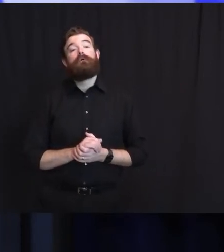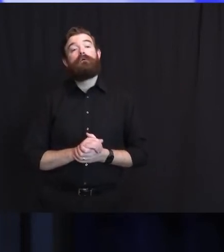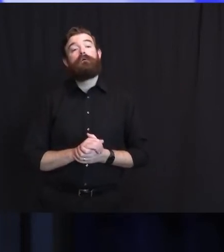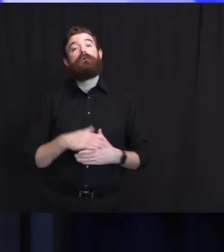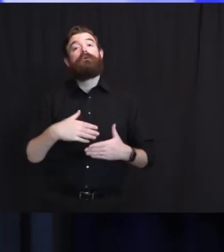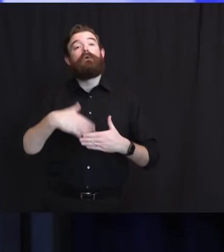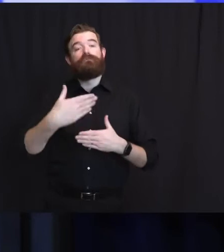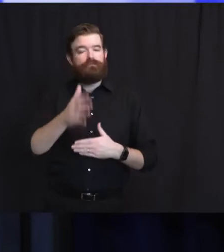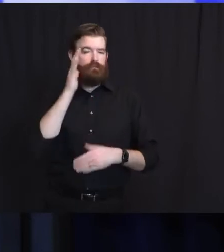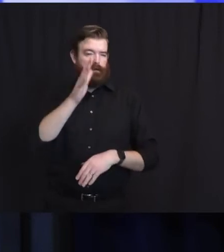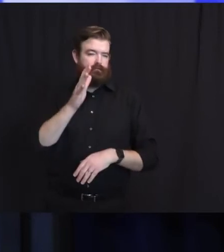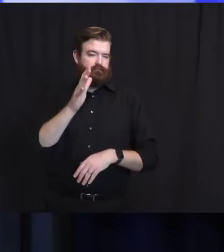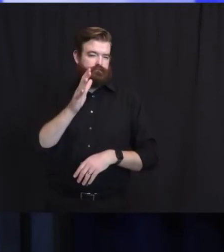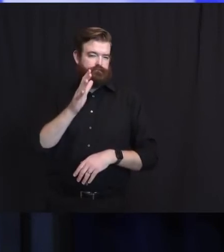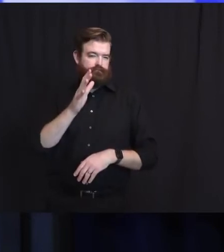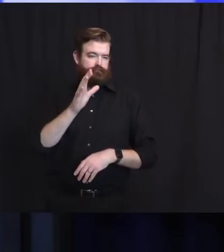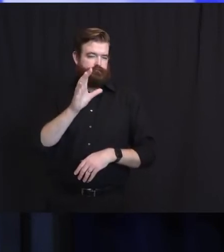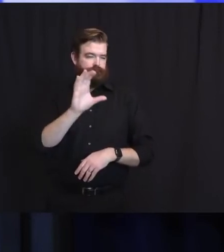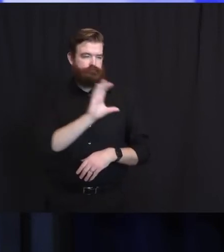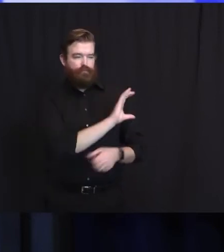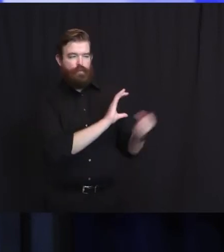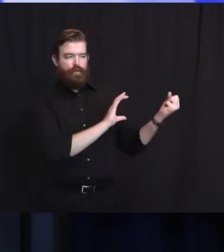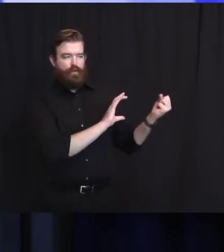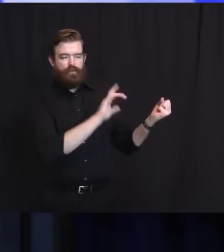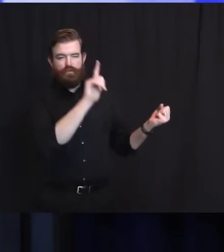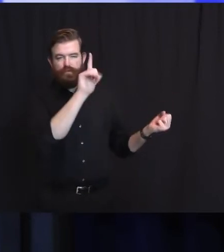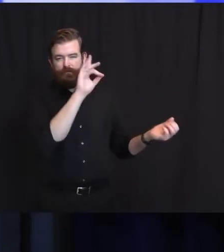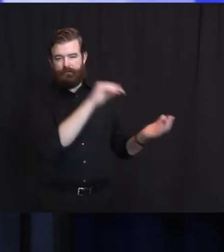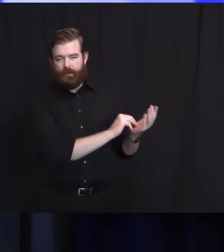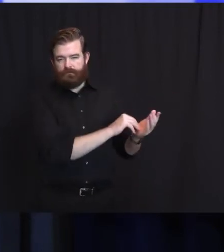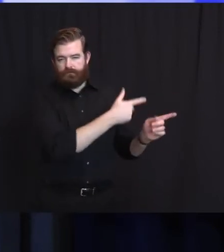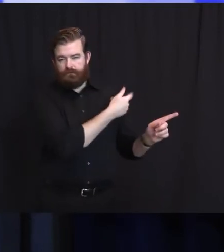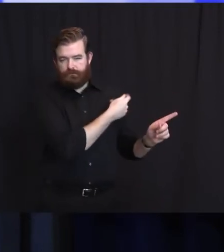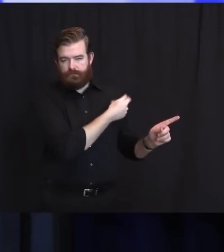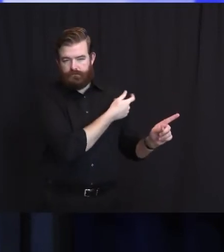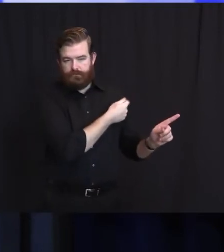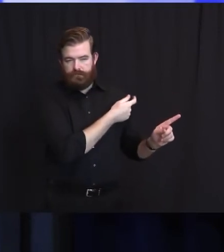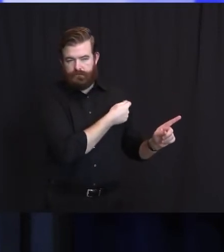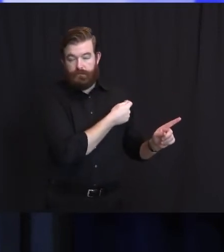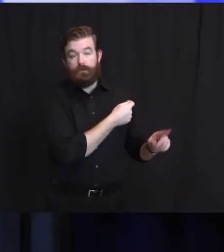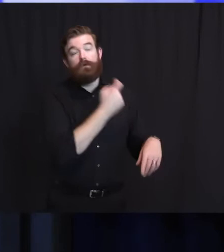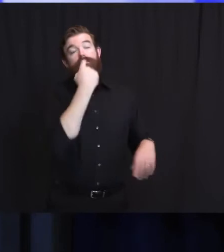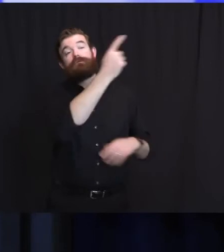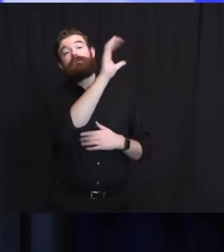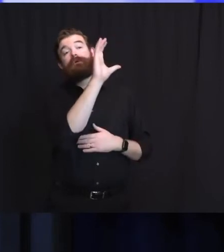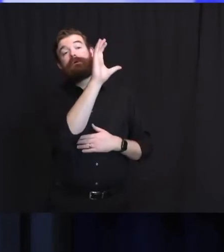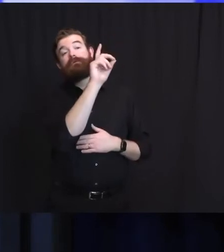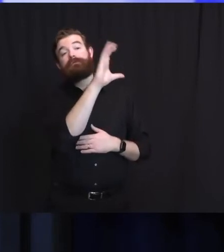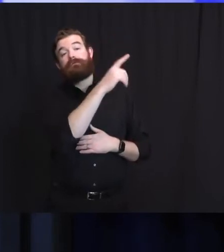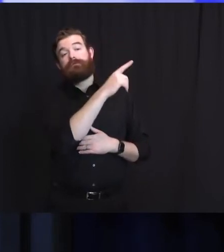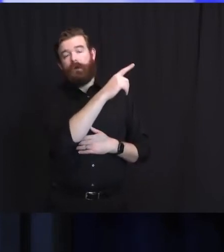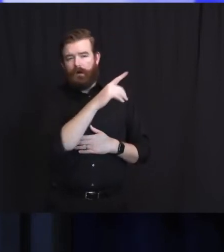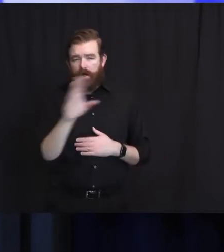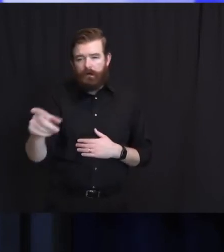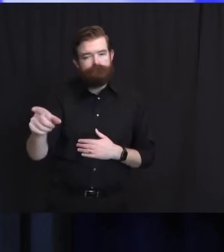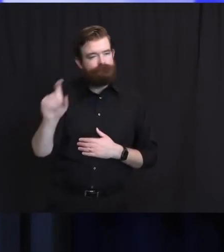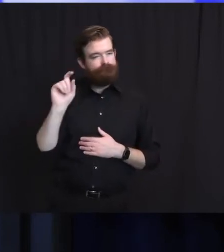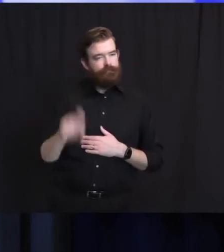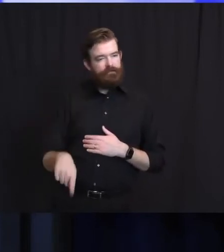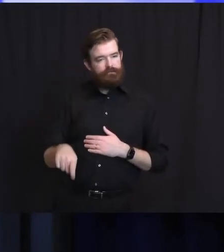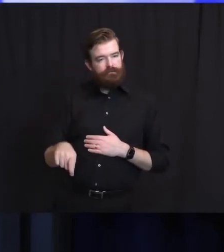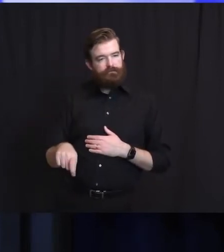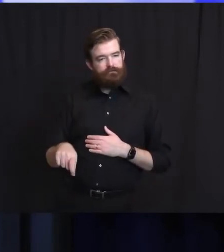Pfizer allocations, the CDC changed the requirements from the 50% needed in reserve to 25%. The CDC indicated